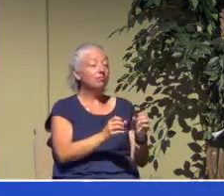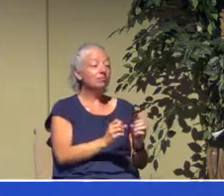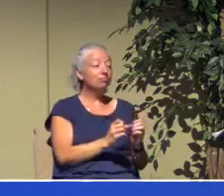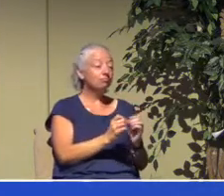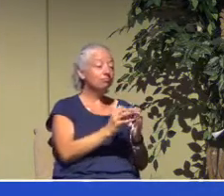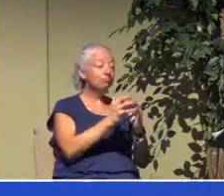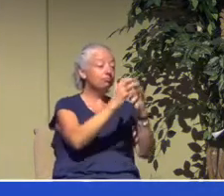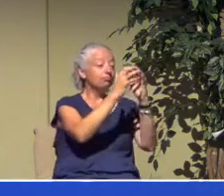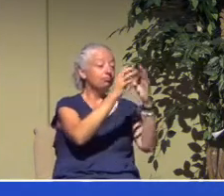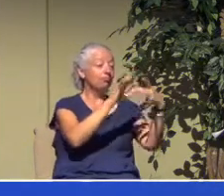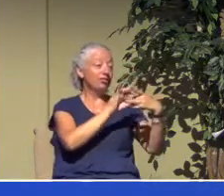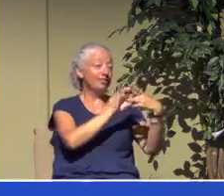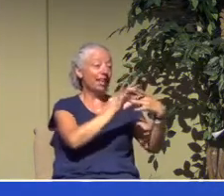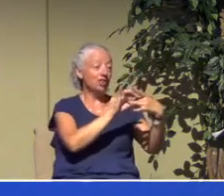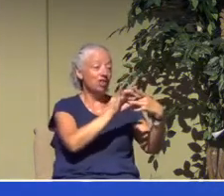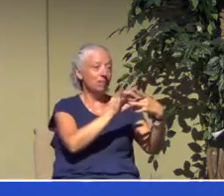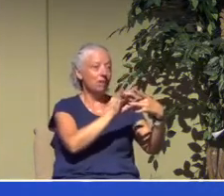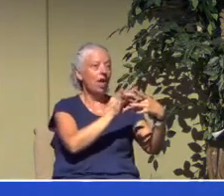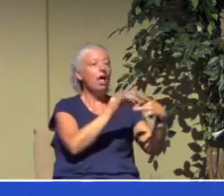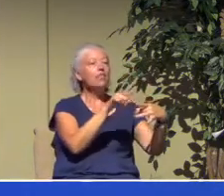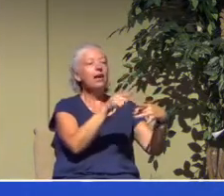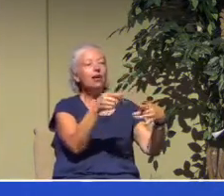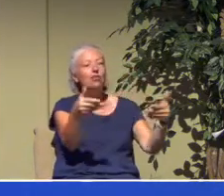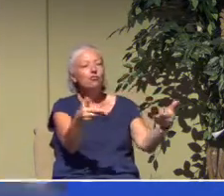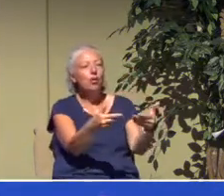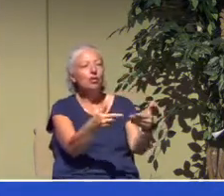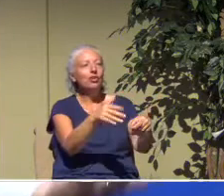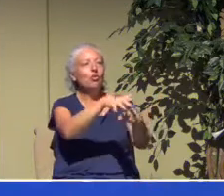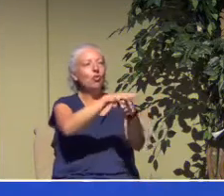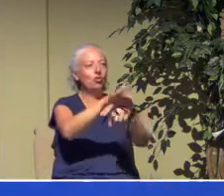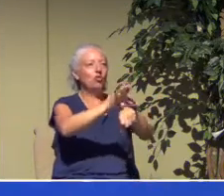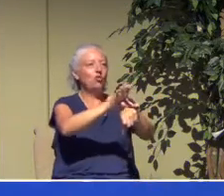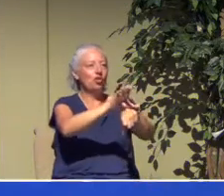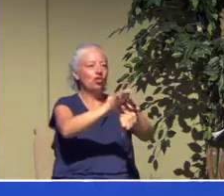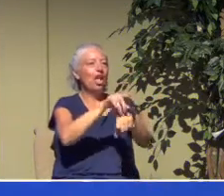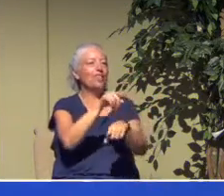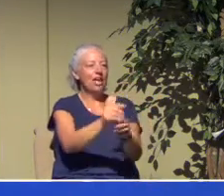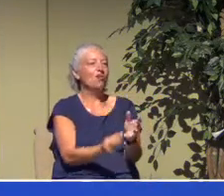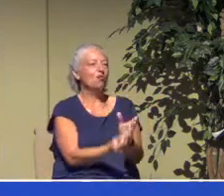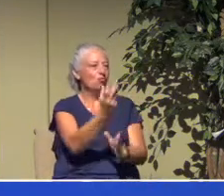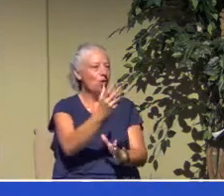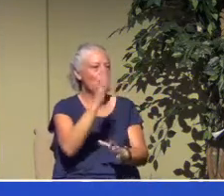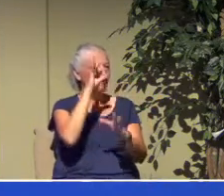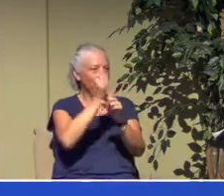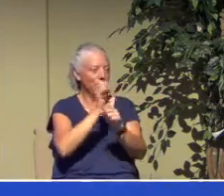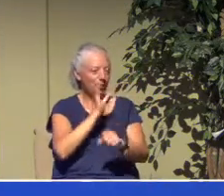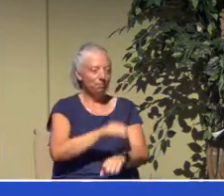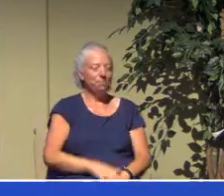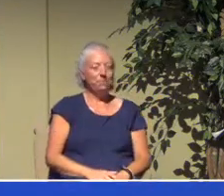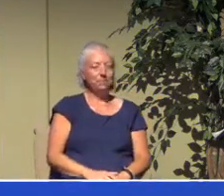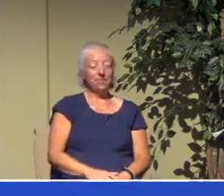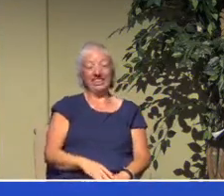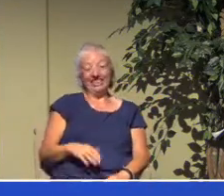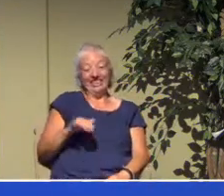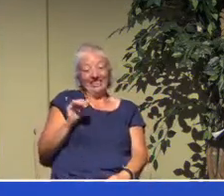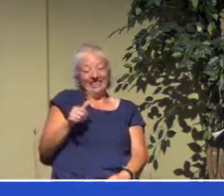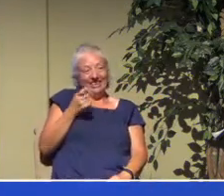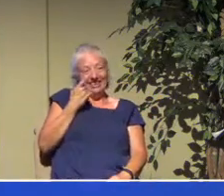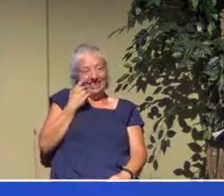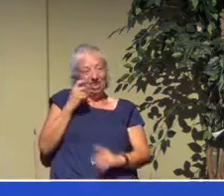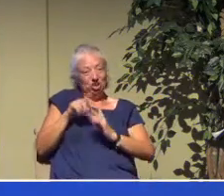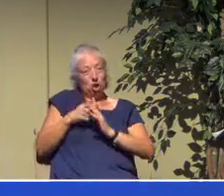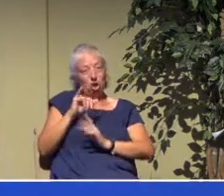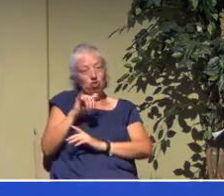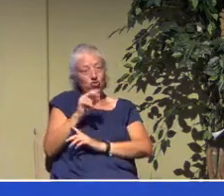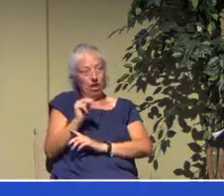a local church body where they too can be shepherded and grow that way. So I started that in January, but this fact